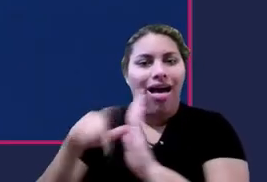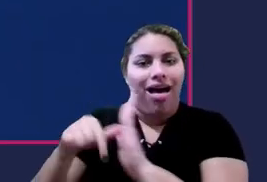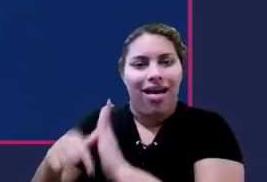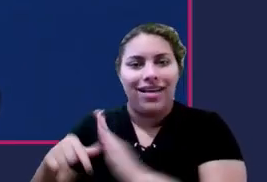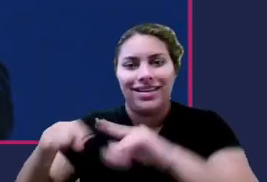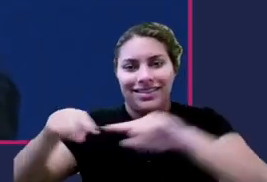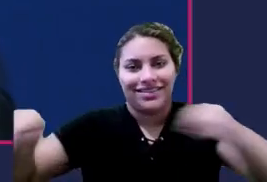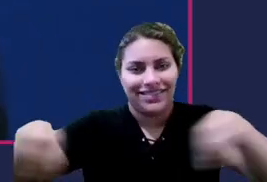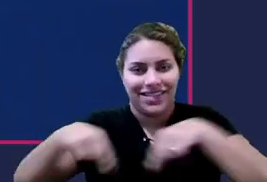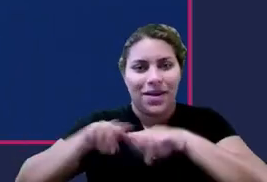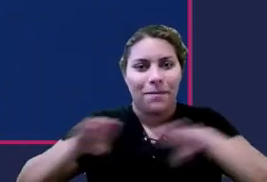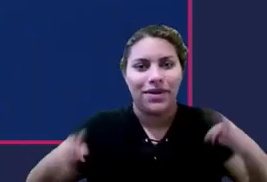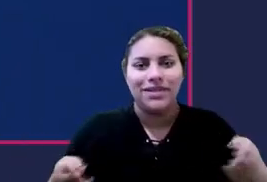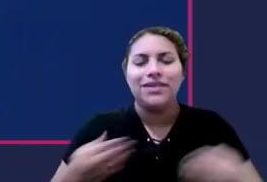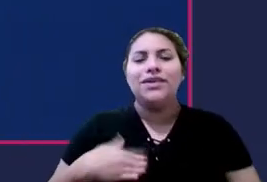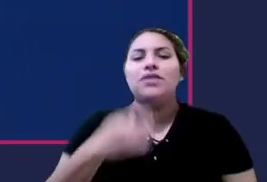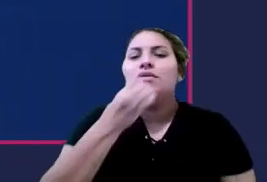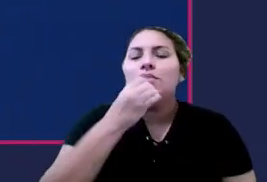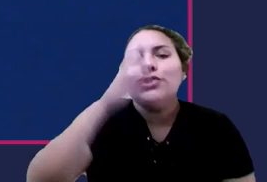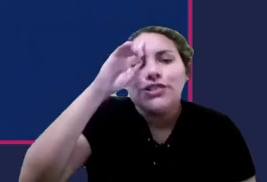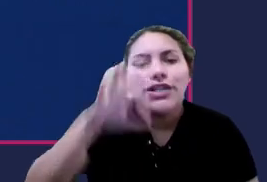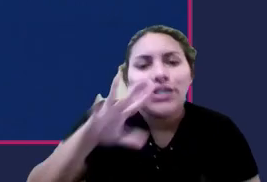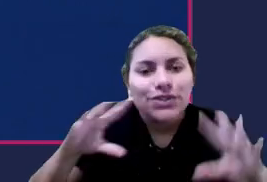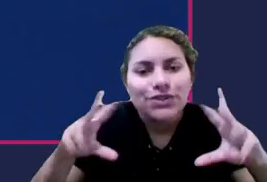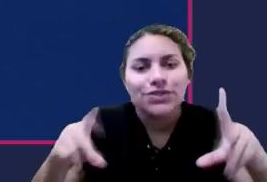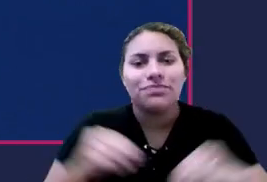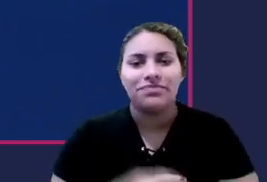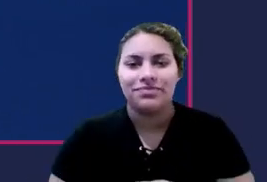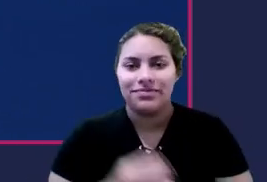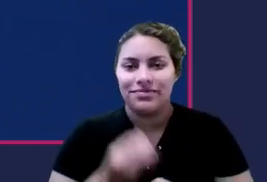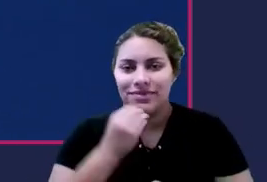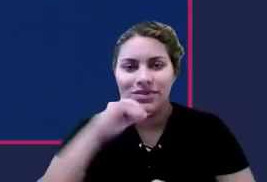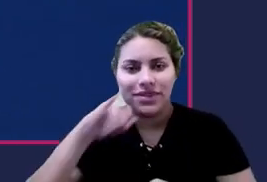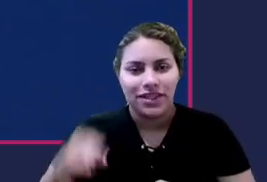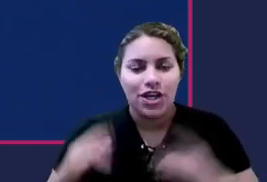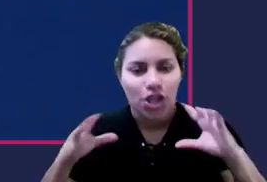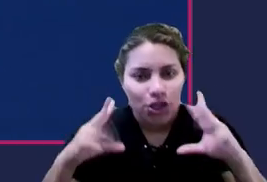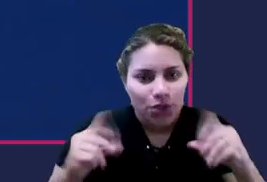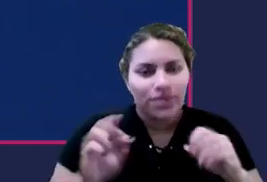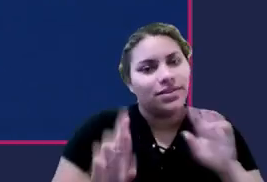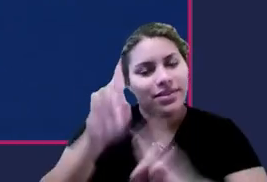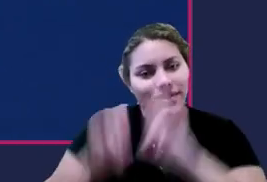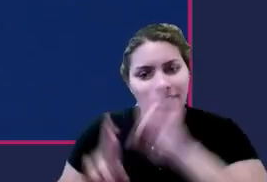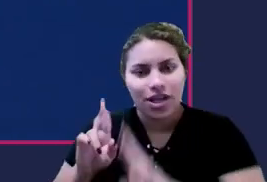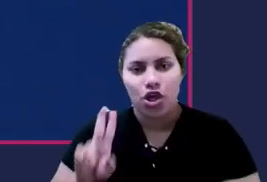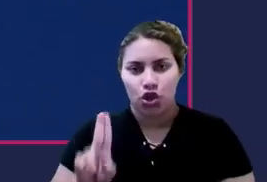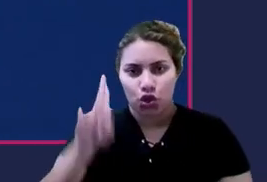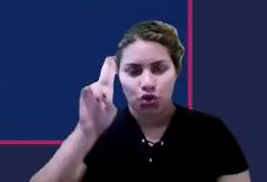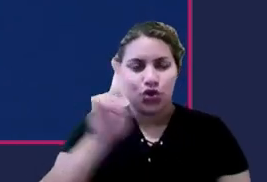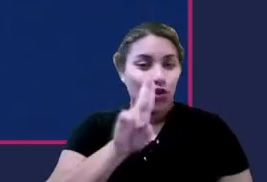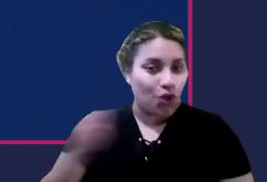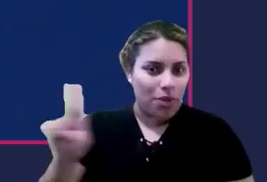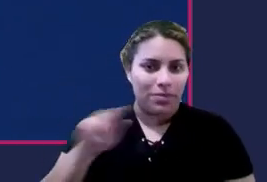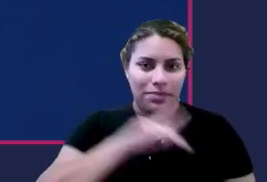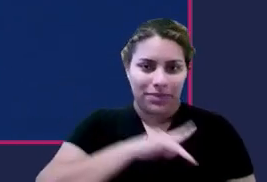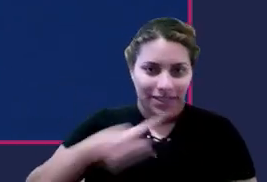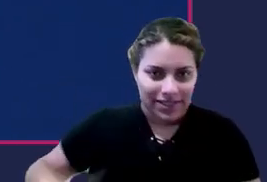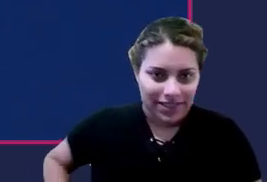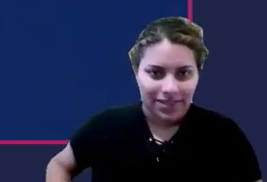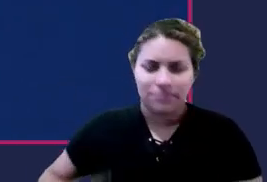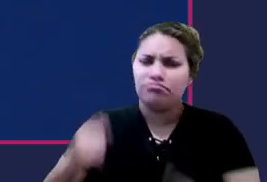1 minute. Well, good morning, everyone. I'd like to greet, on behalf of the President